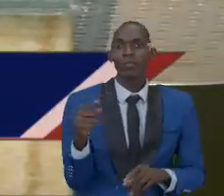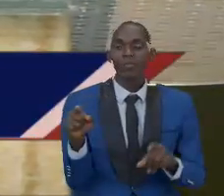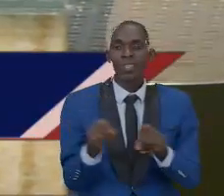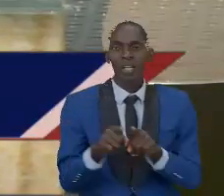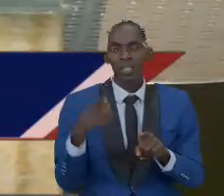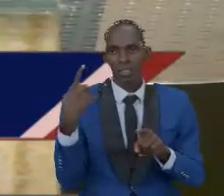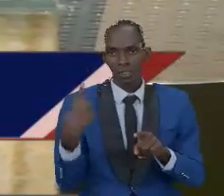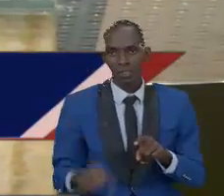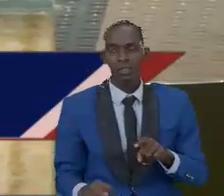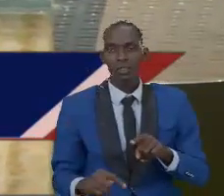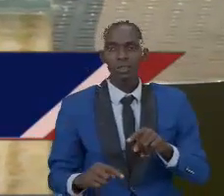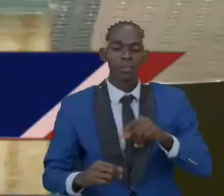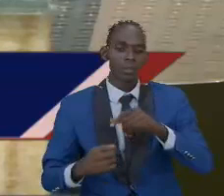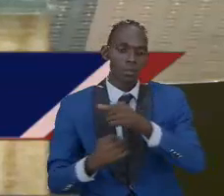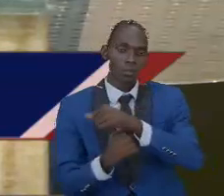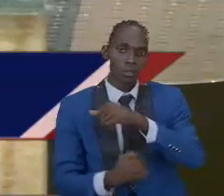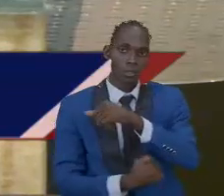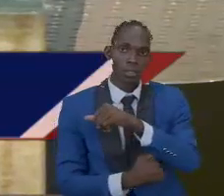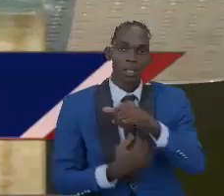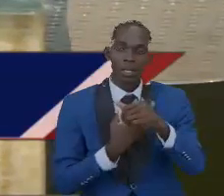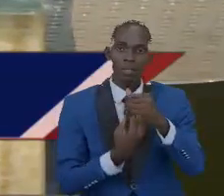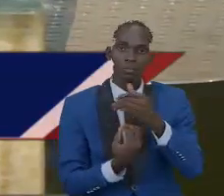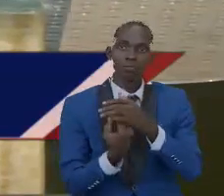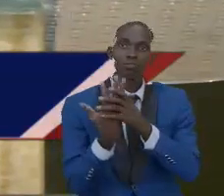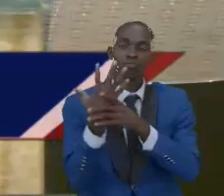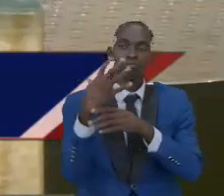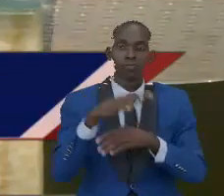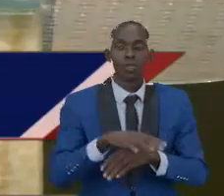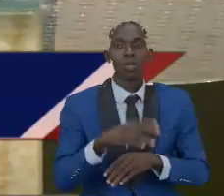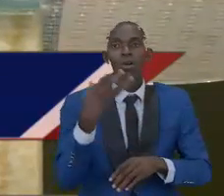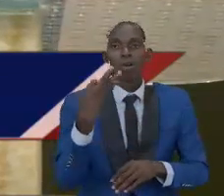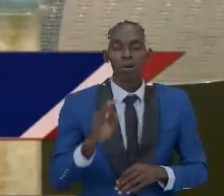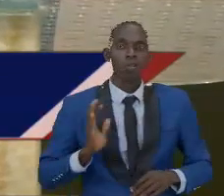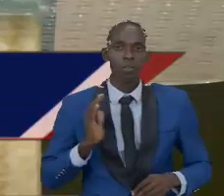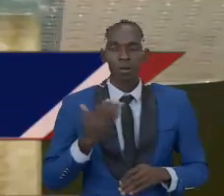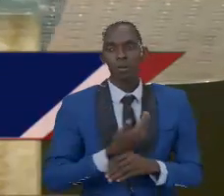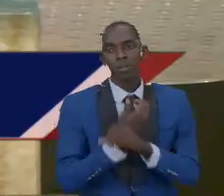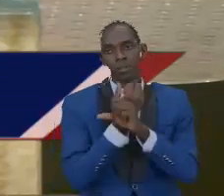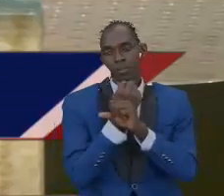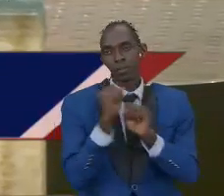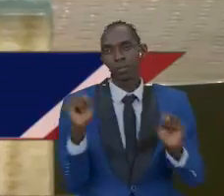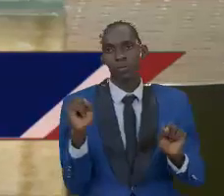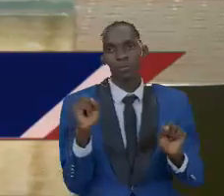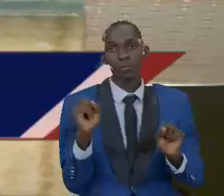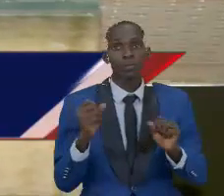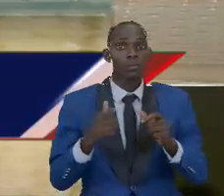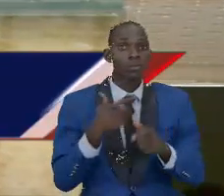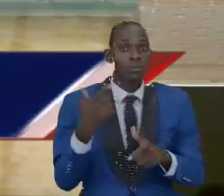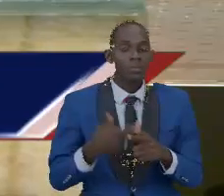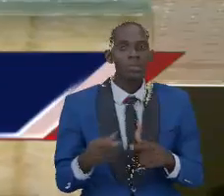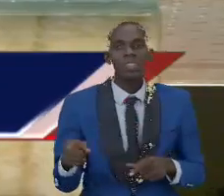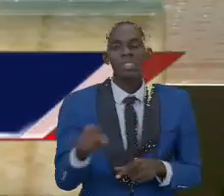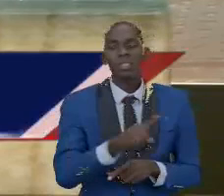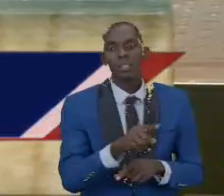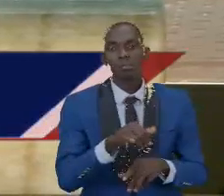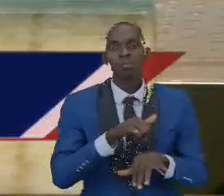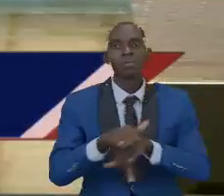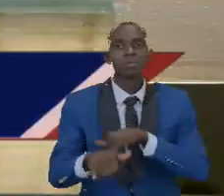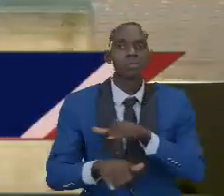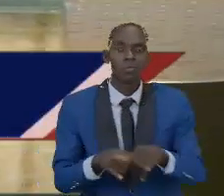source and the function and the foundation of her salvation but then they compromise